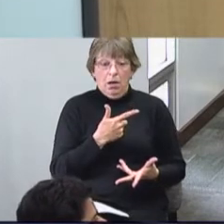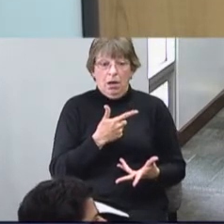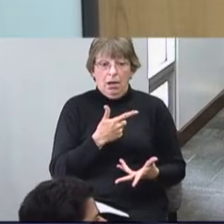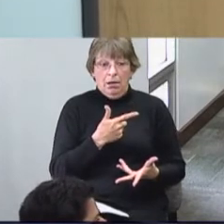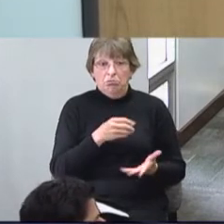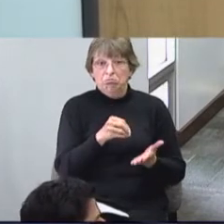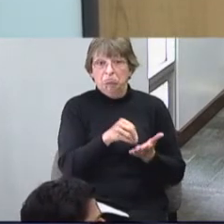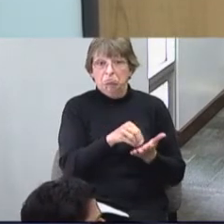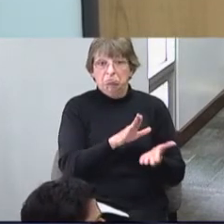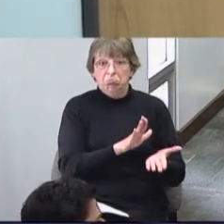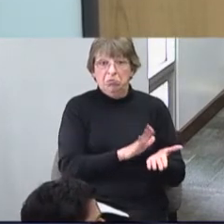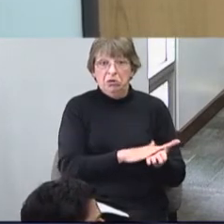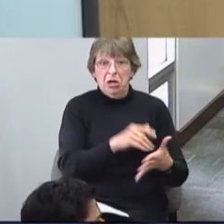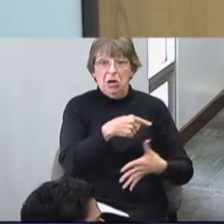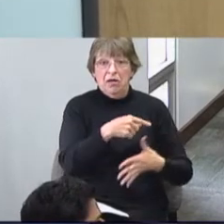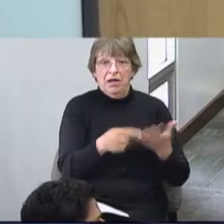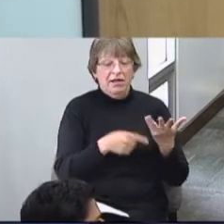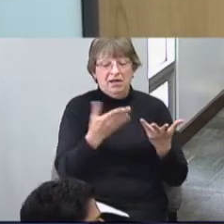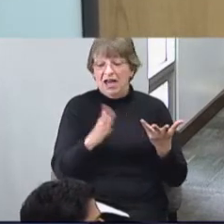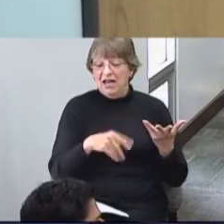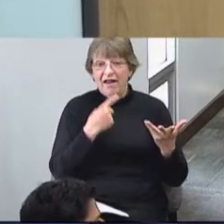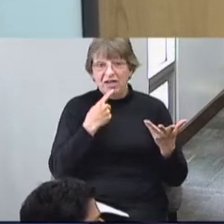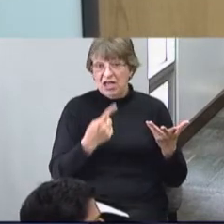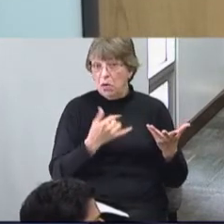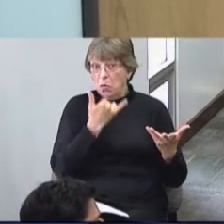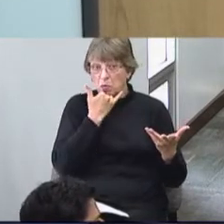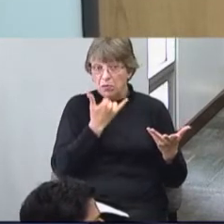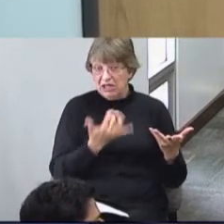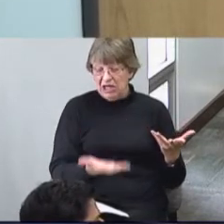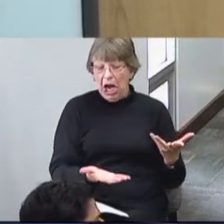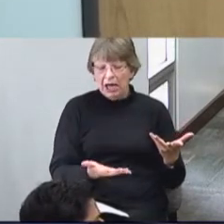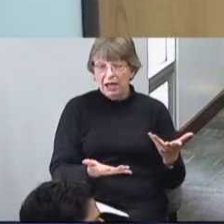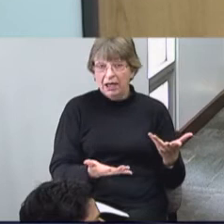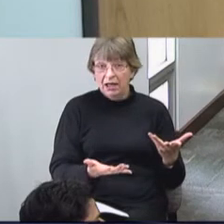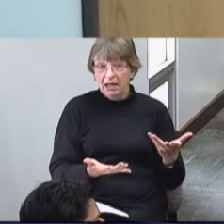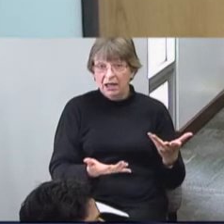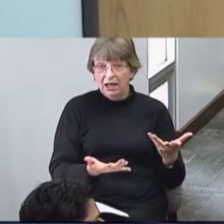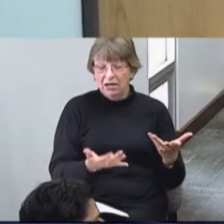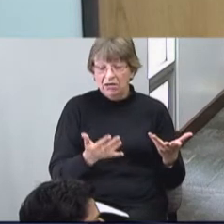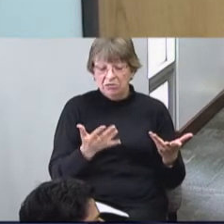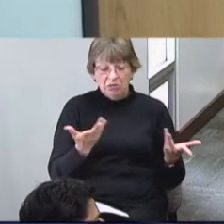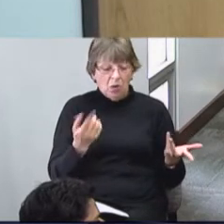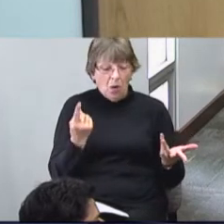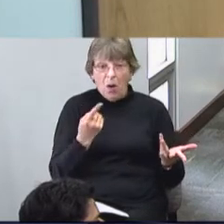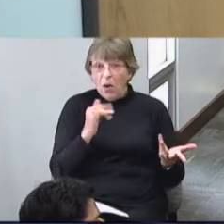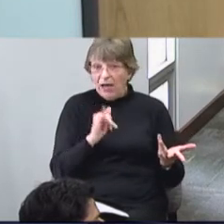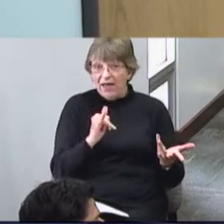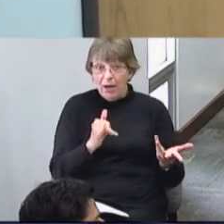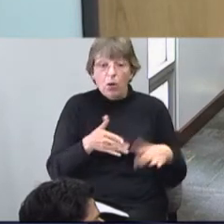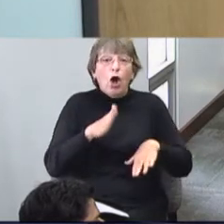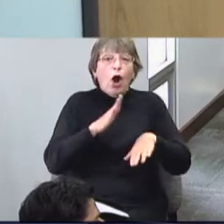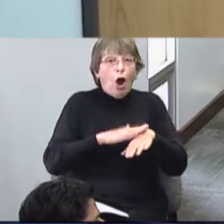They've never admitted they made a mistake, just being put on the list again.